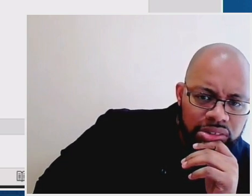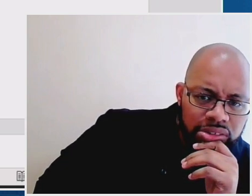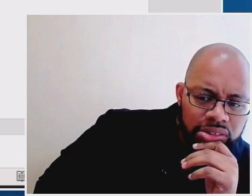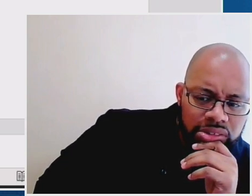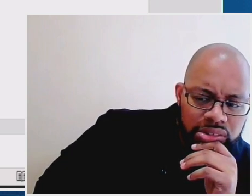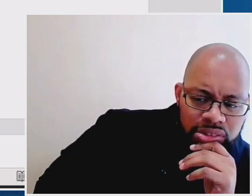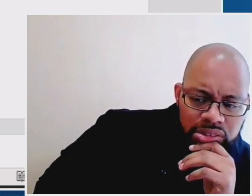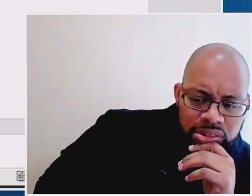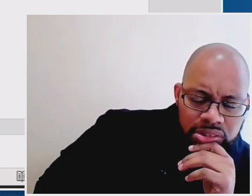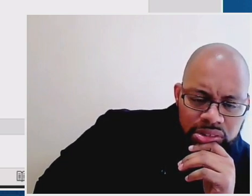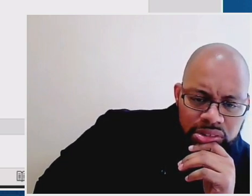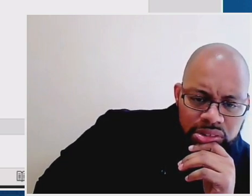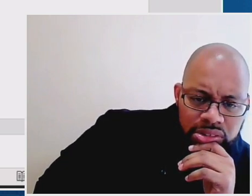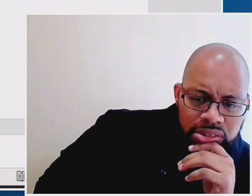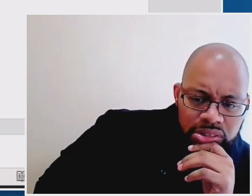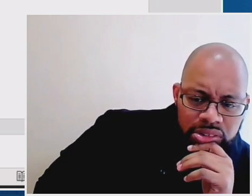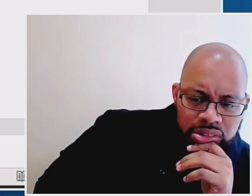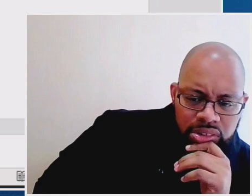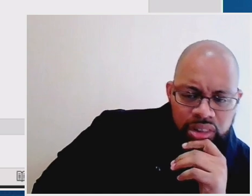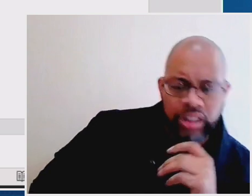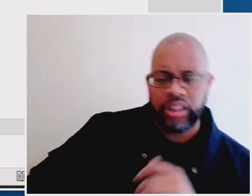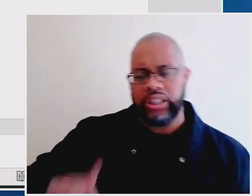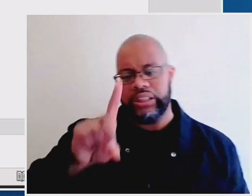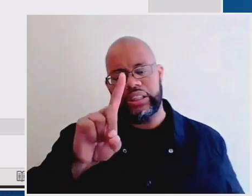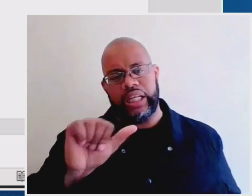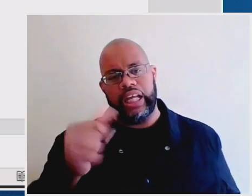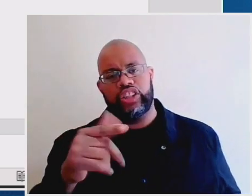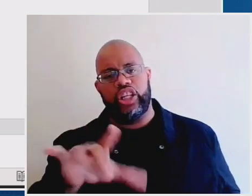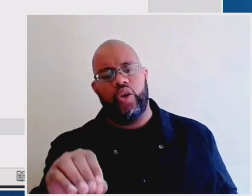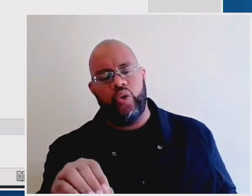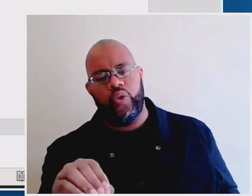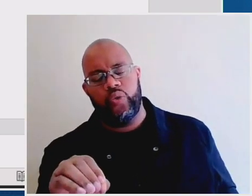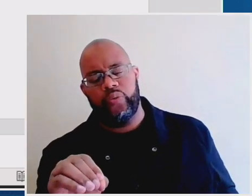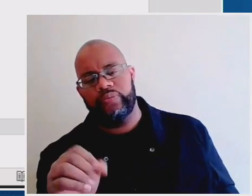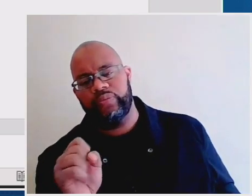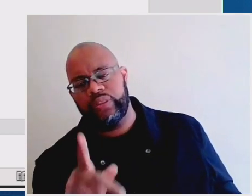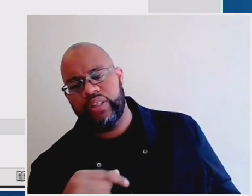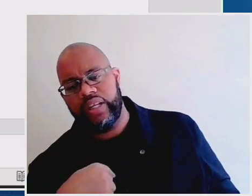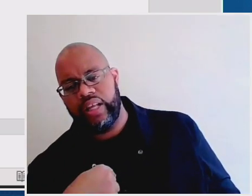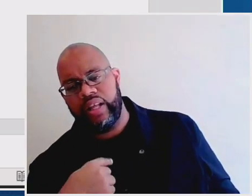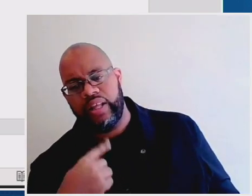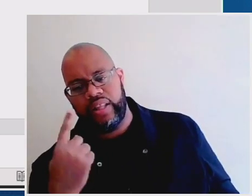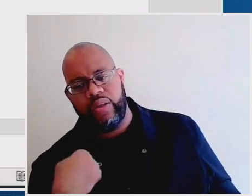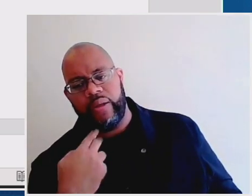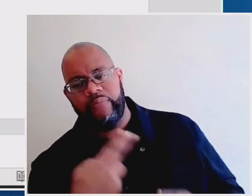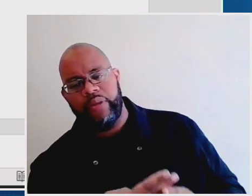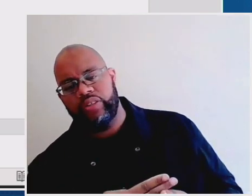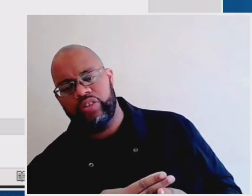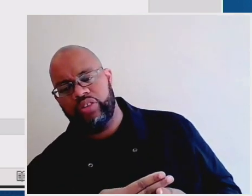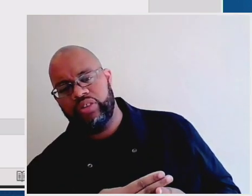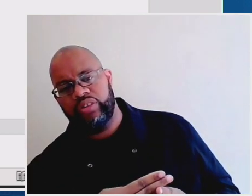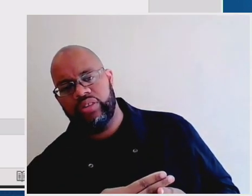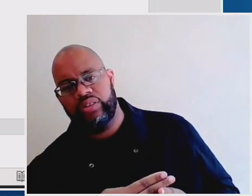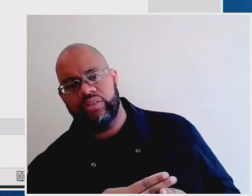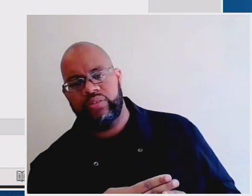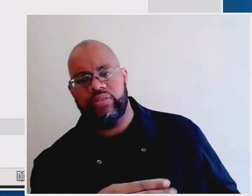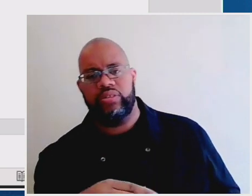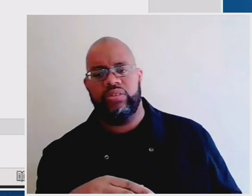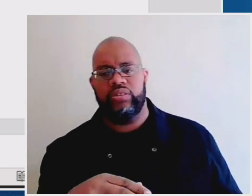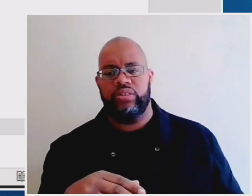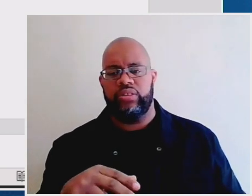I'll take this one. All right, D'Angelo. I'm going to take the one. As I previously mentioned regarding the Pell Grant. D'Angelo, can